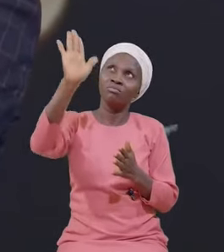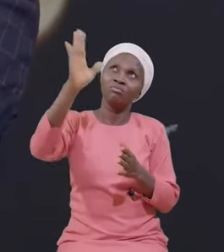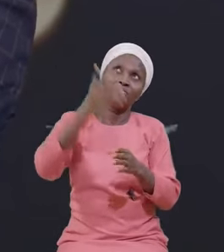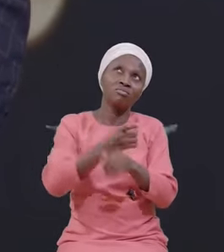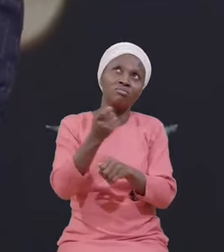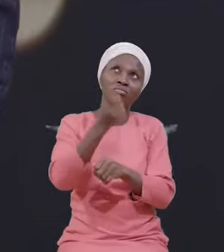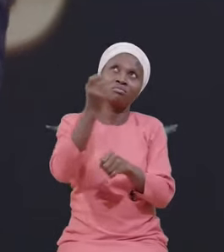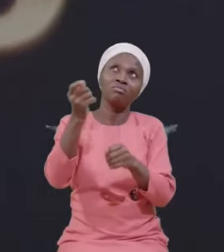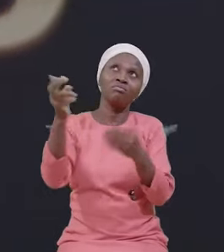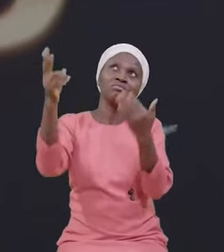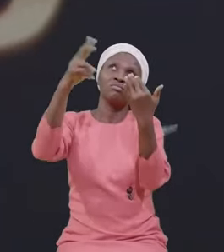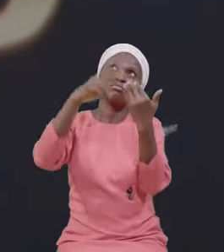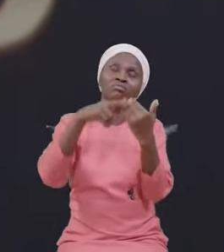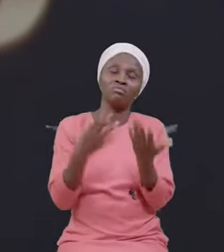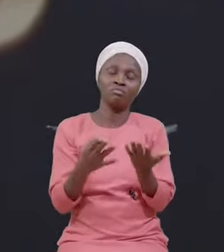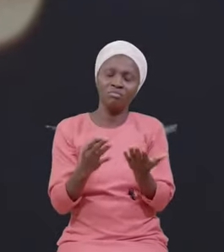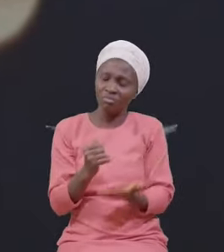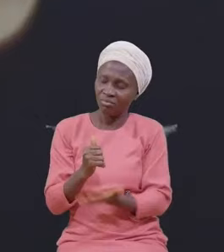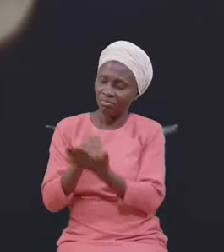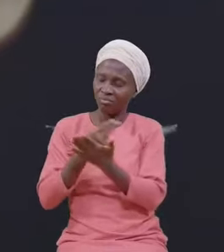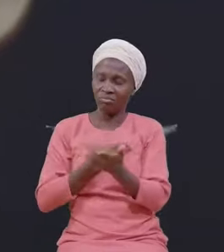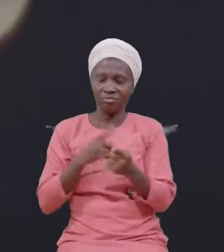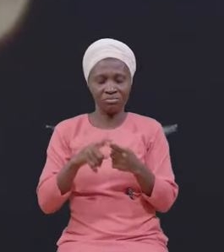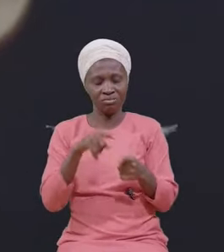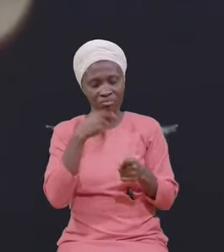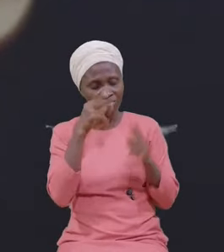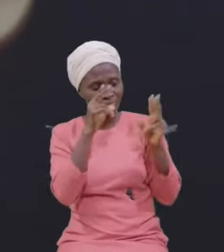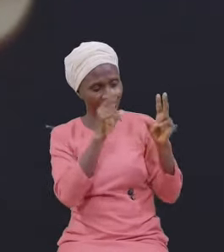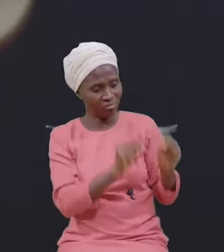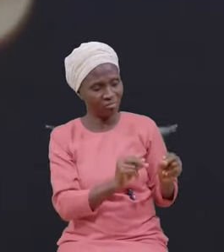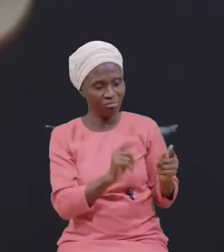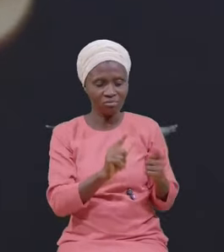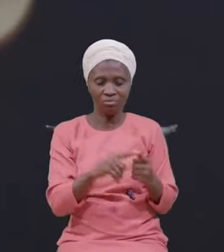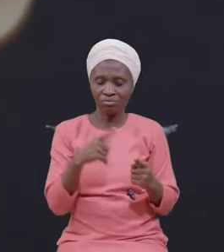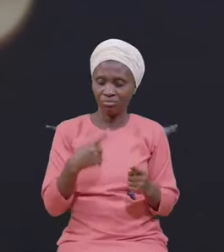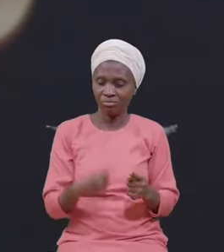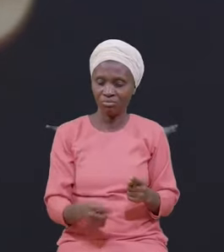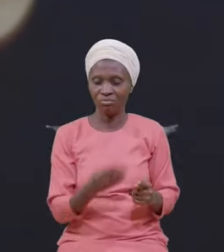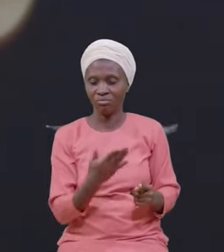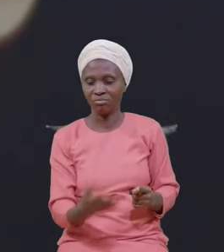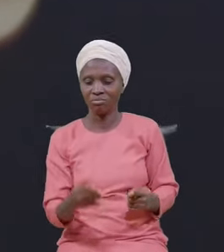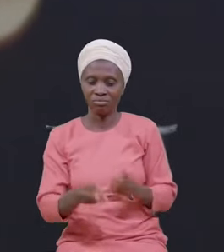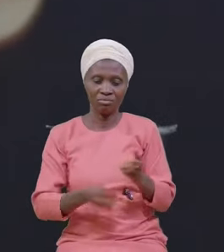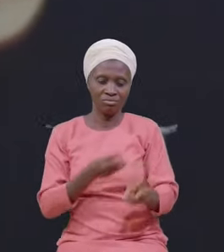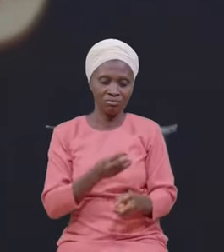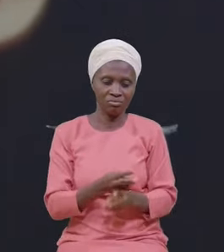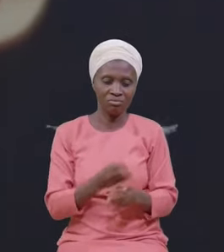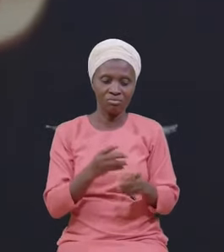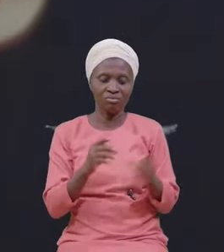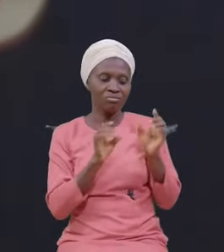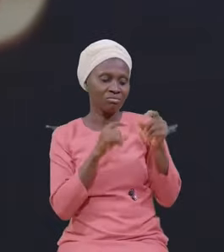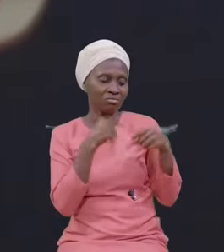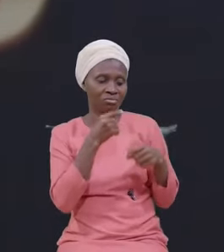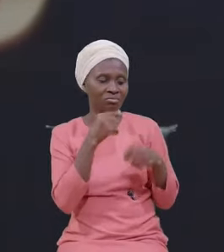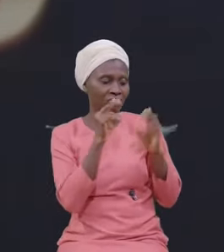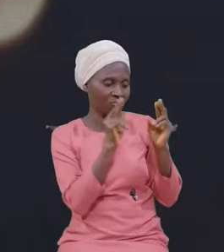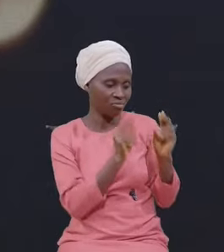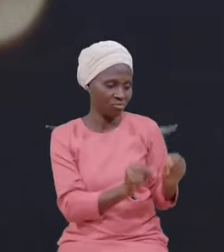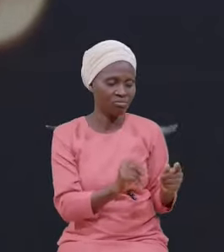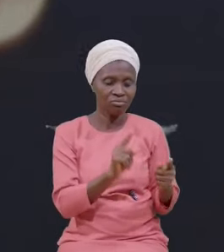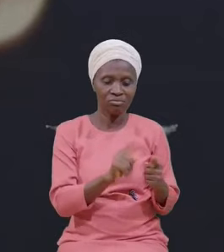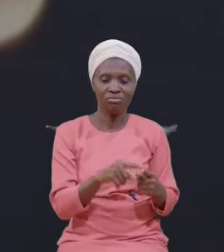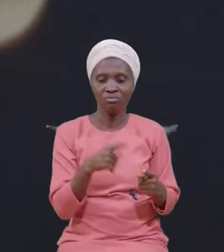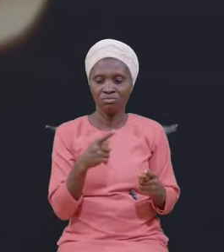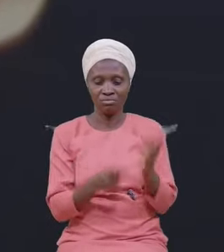dictate of the world to Canal in the mighty name of Jesus uh open your mouth my